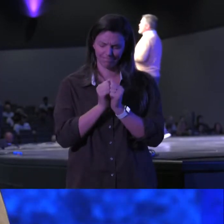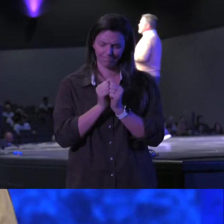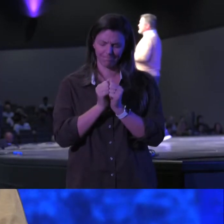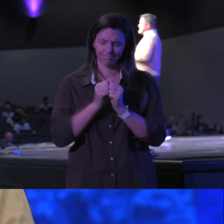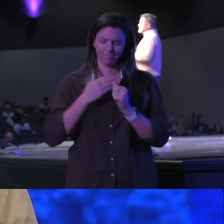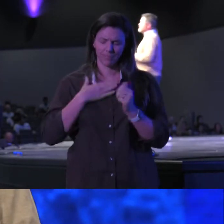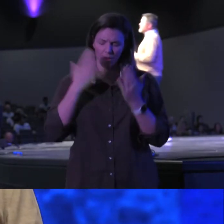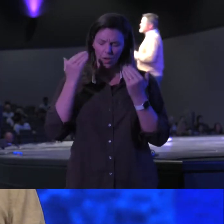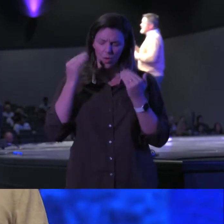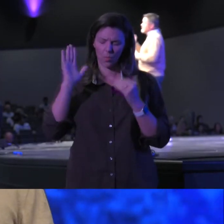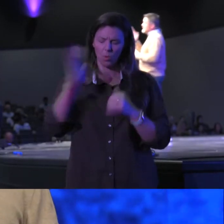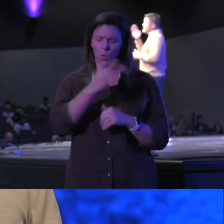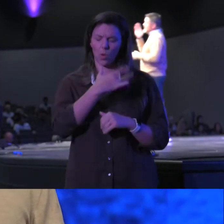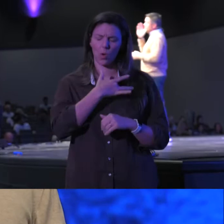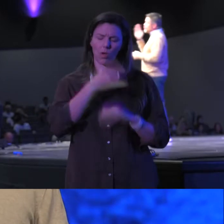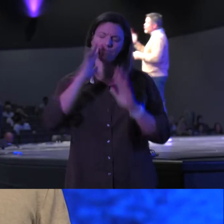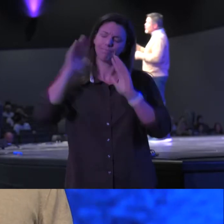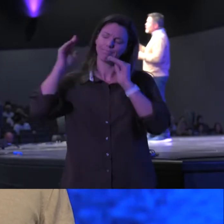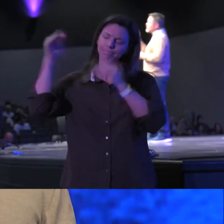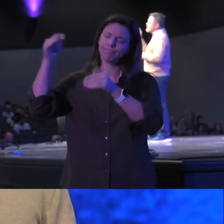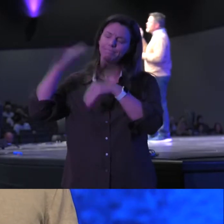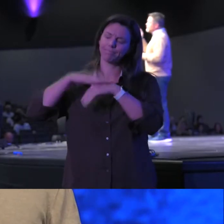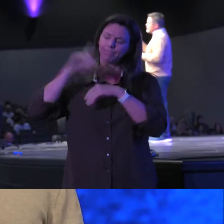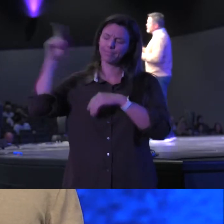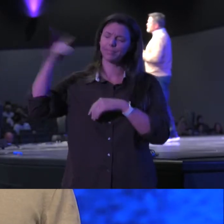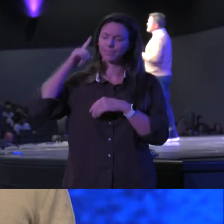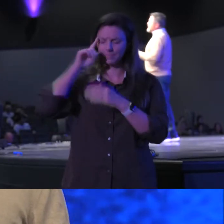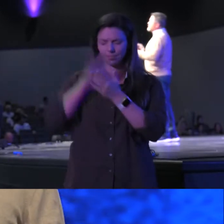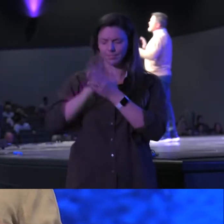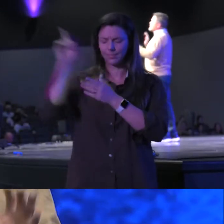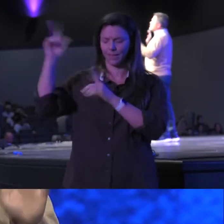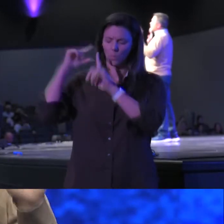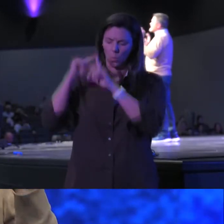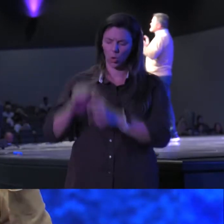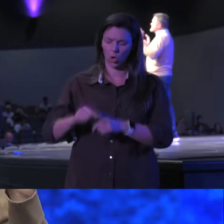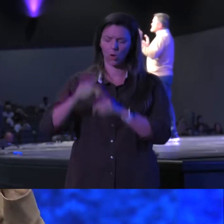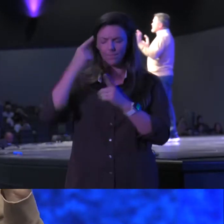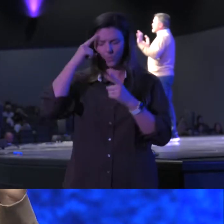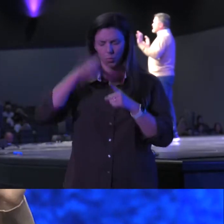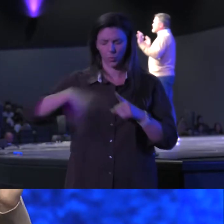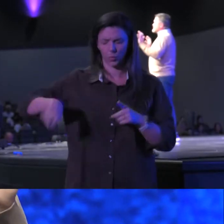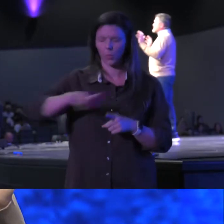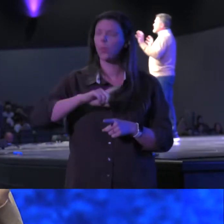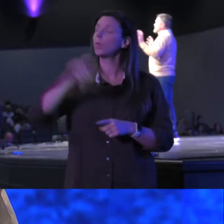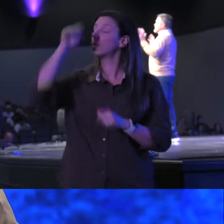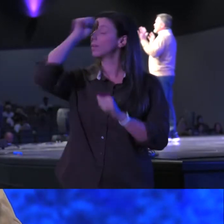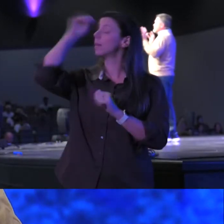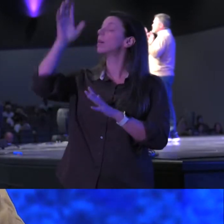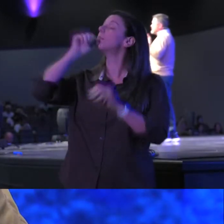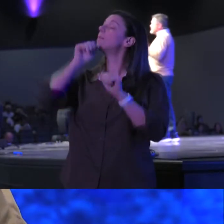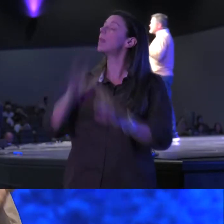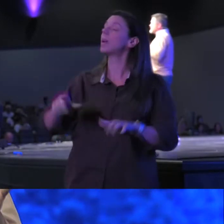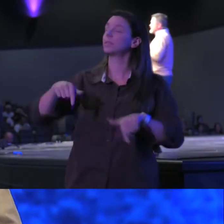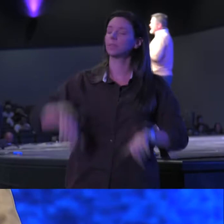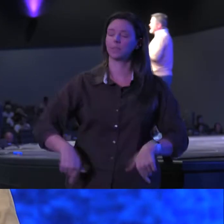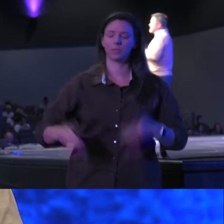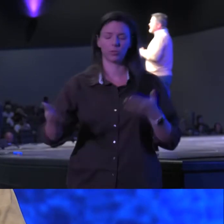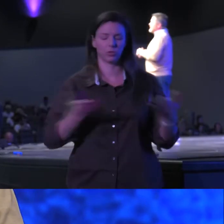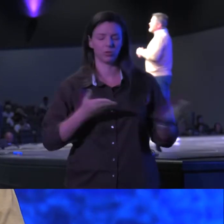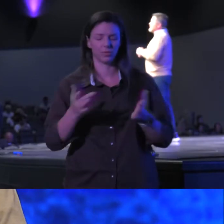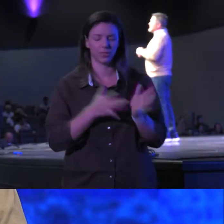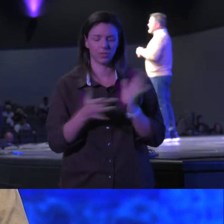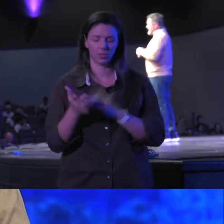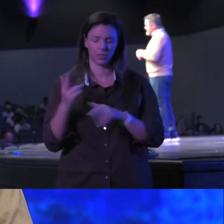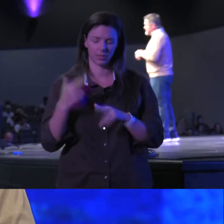heart on Him because I believe He has a word for you. Father, now you bless this service. In Jesus'